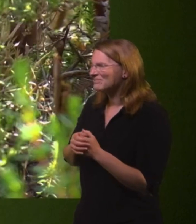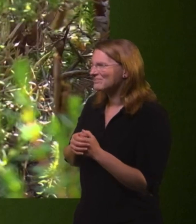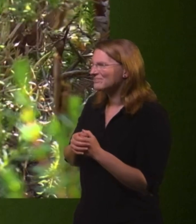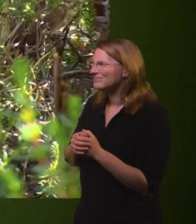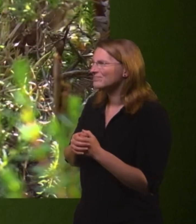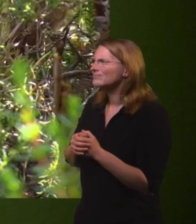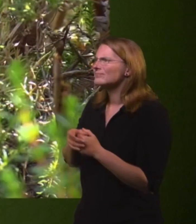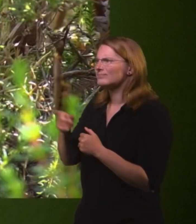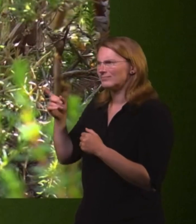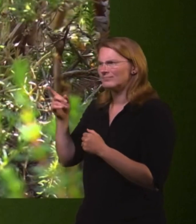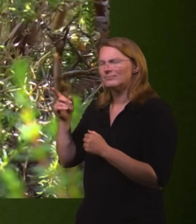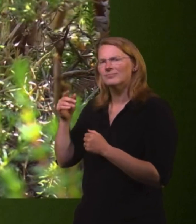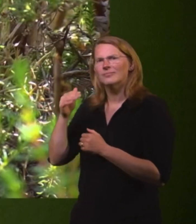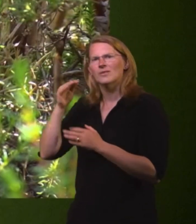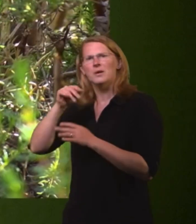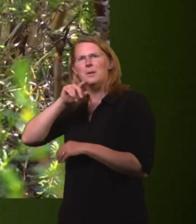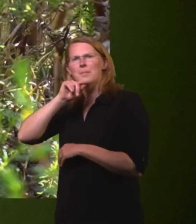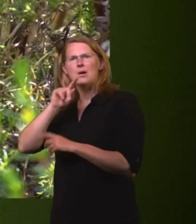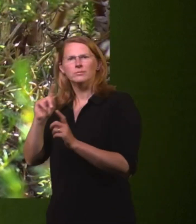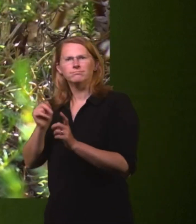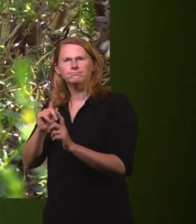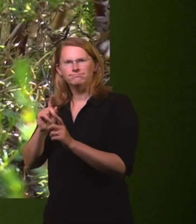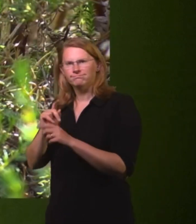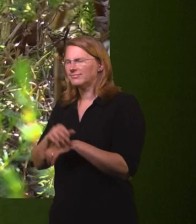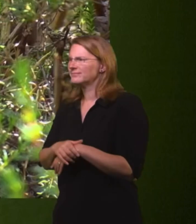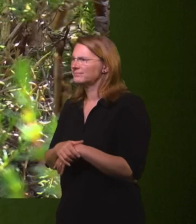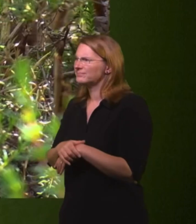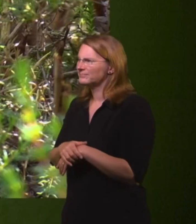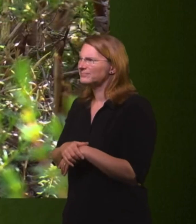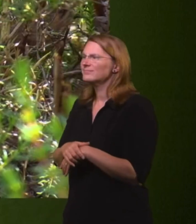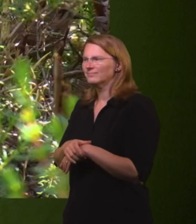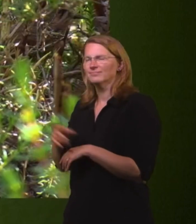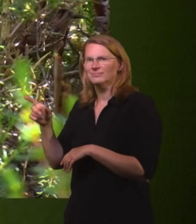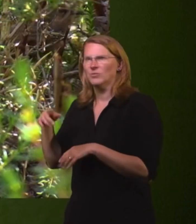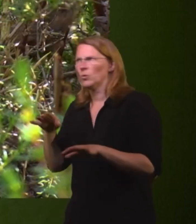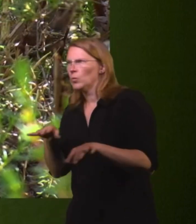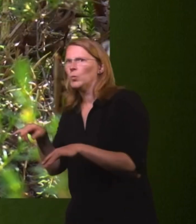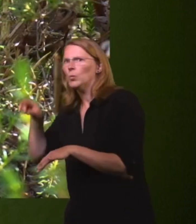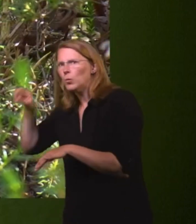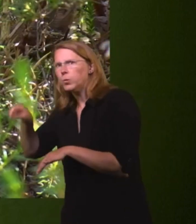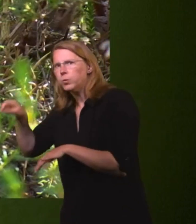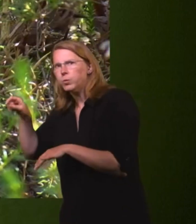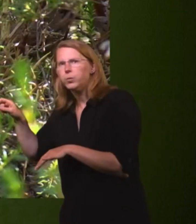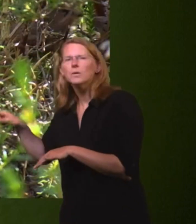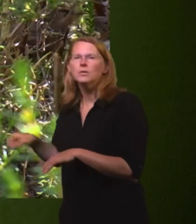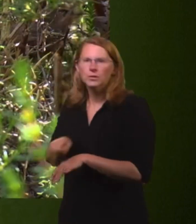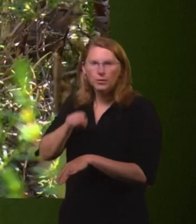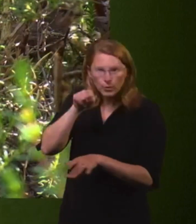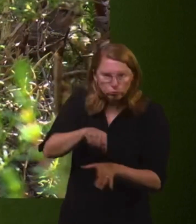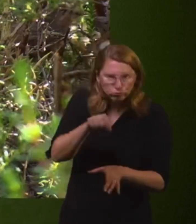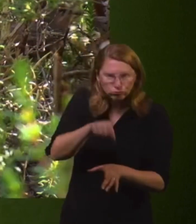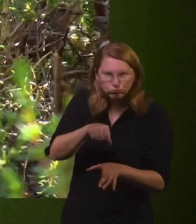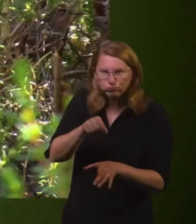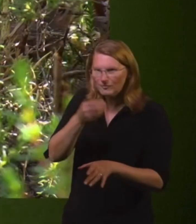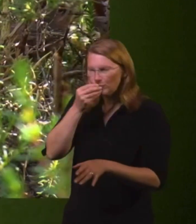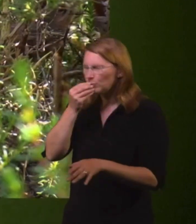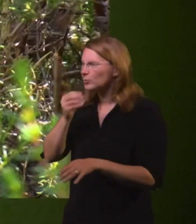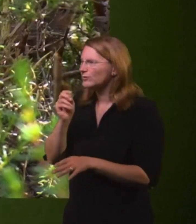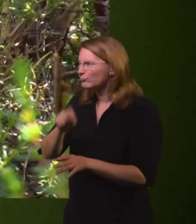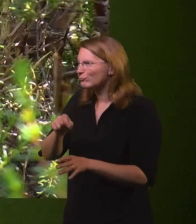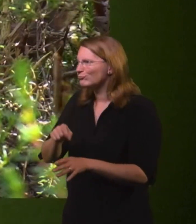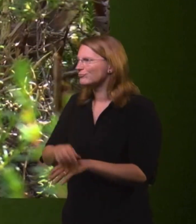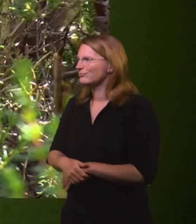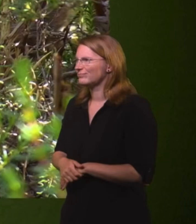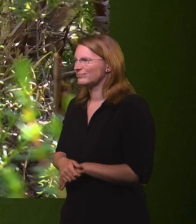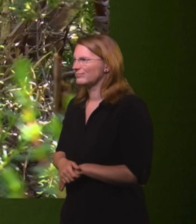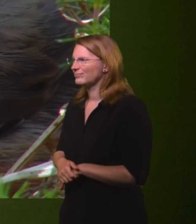These are the adult Dartford Warblers, both of them diligently feeding those chicks. And look at that, look at